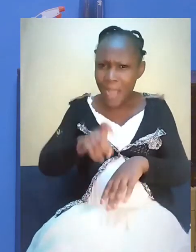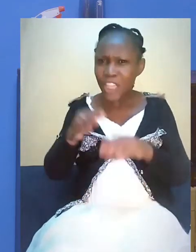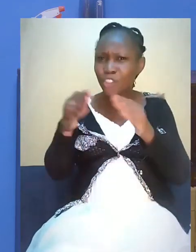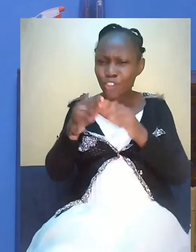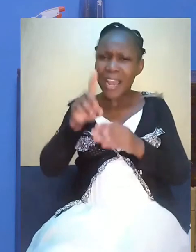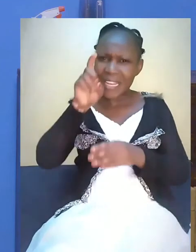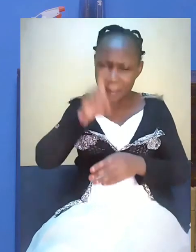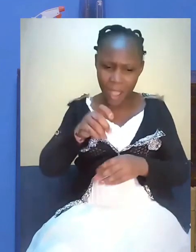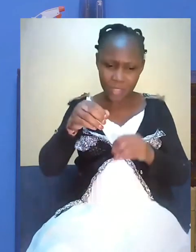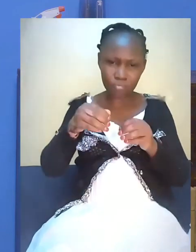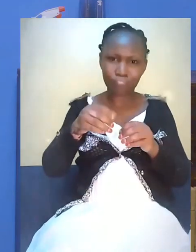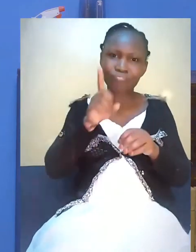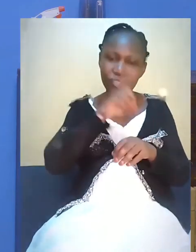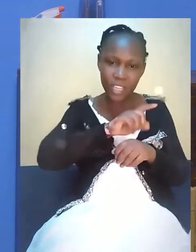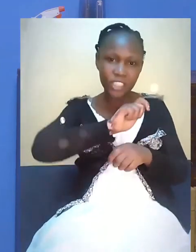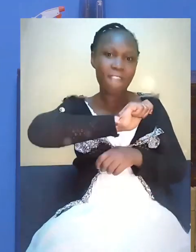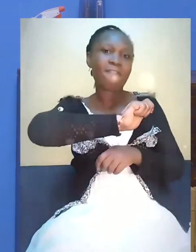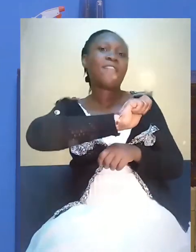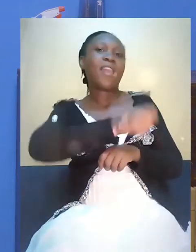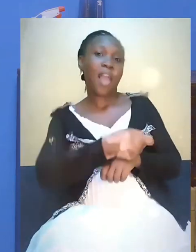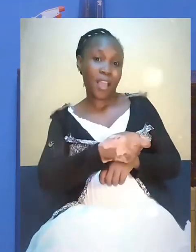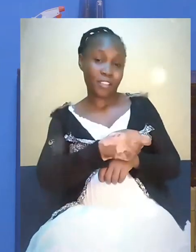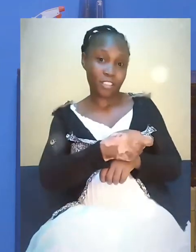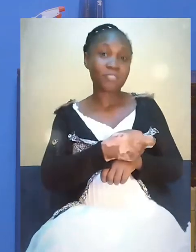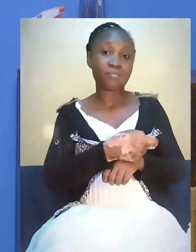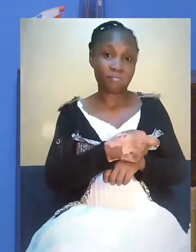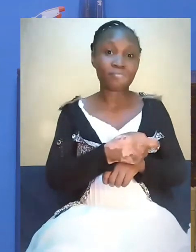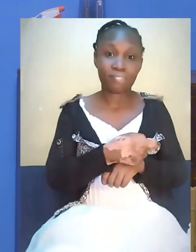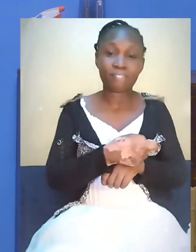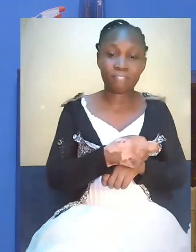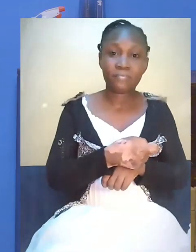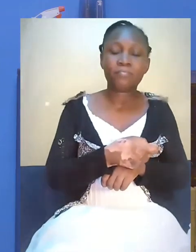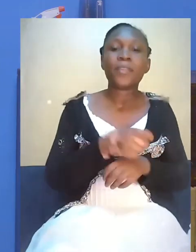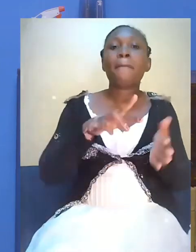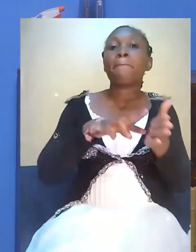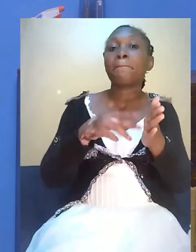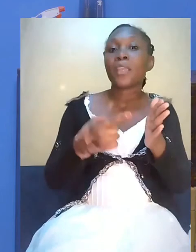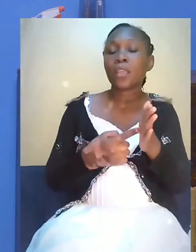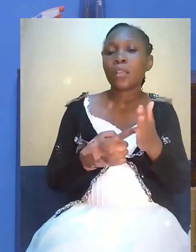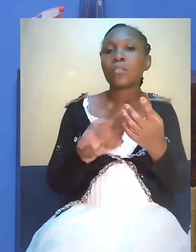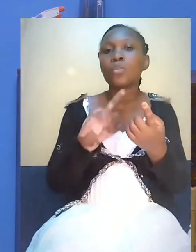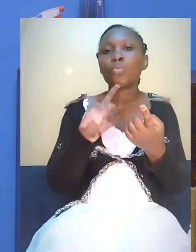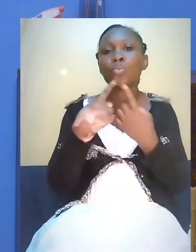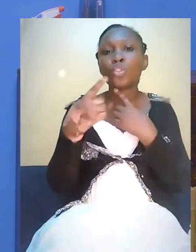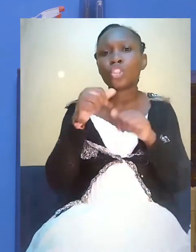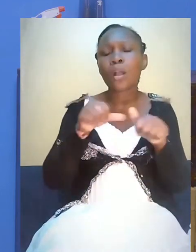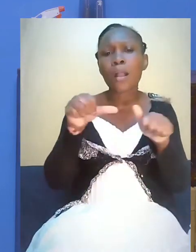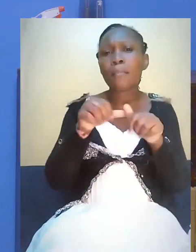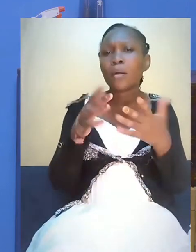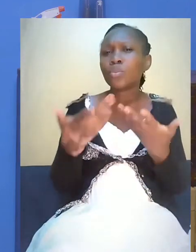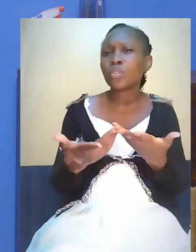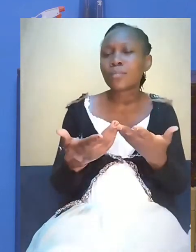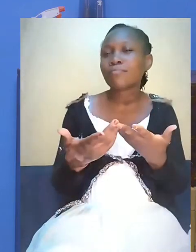down. So in the conversation we shall be having in this particular show, we'll be talking about, say, for example, what is mental